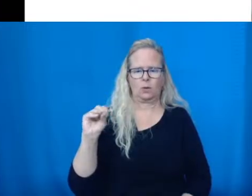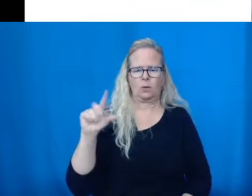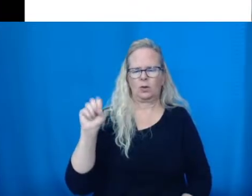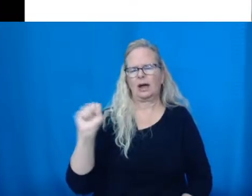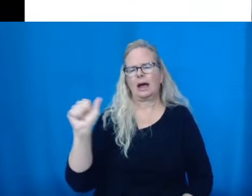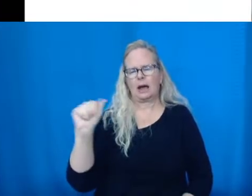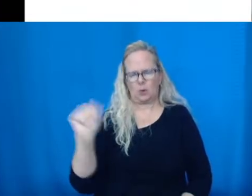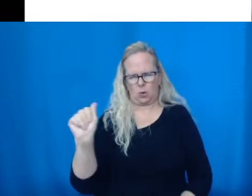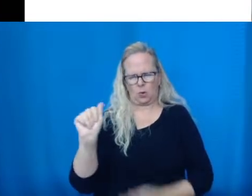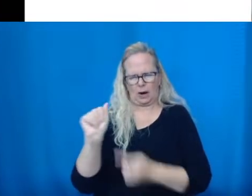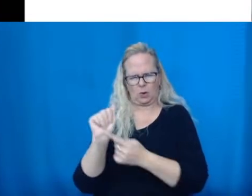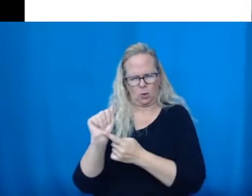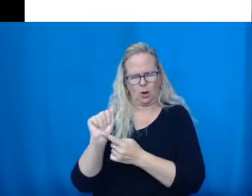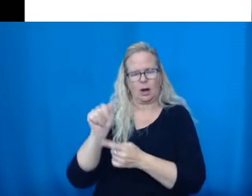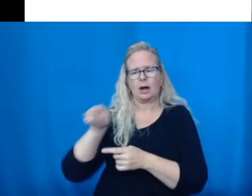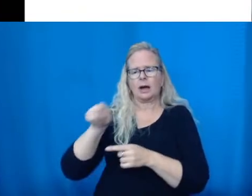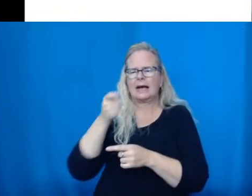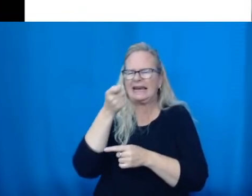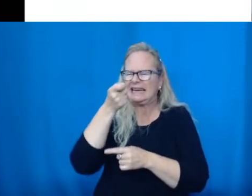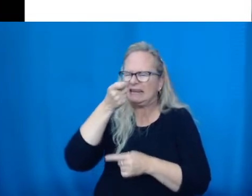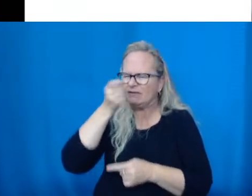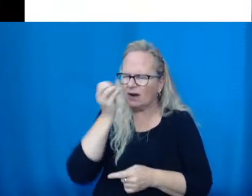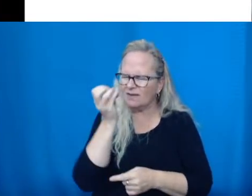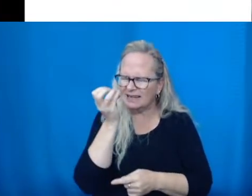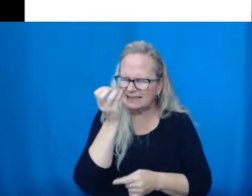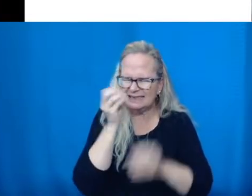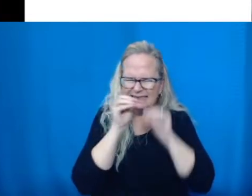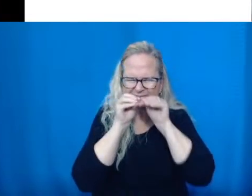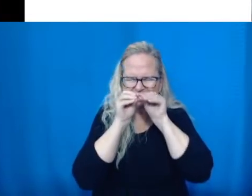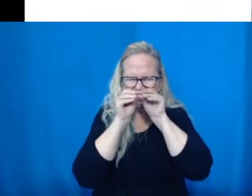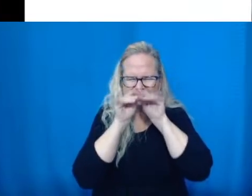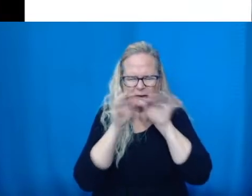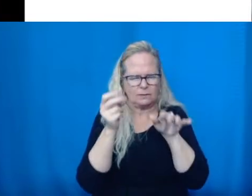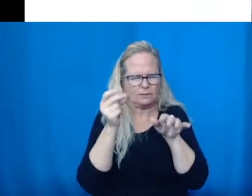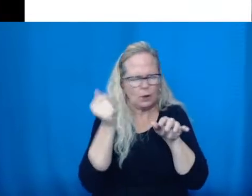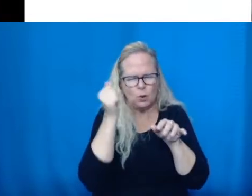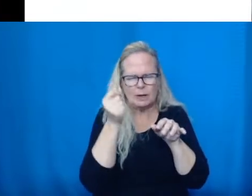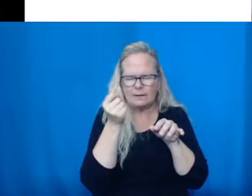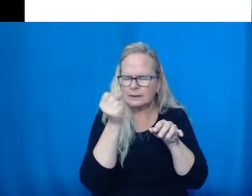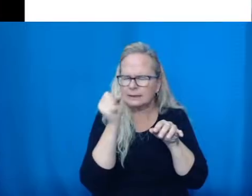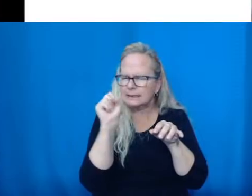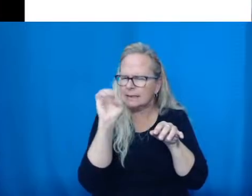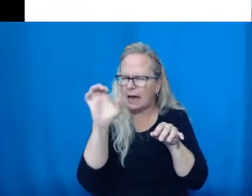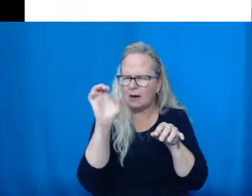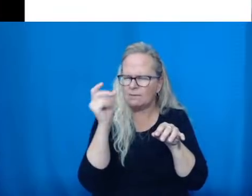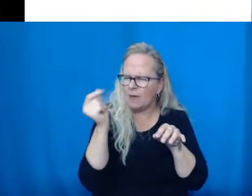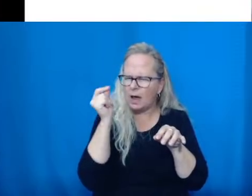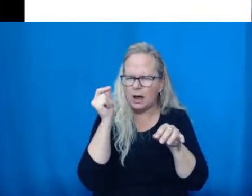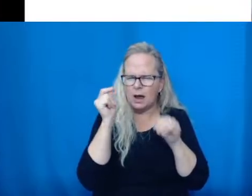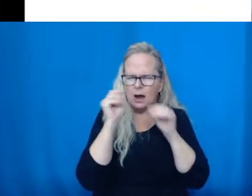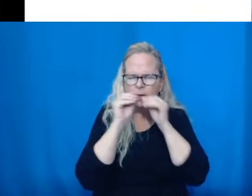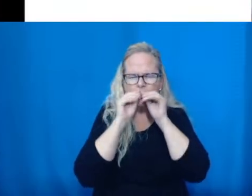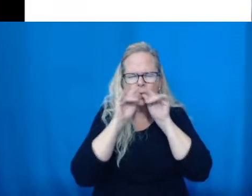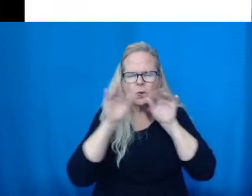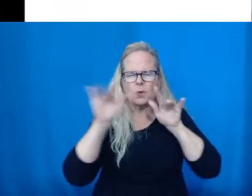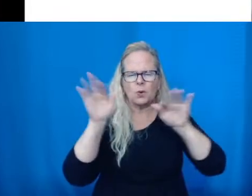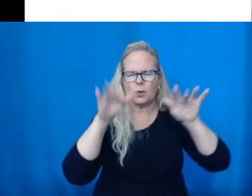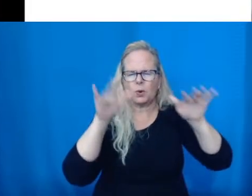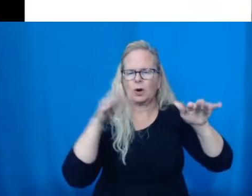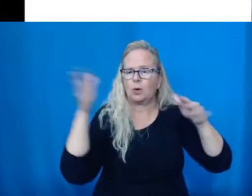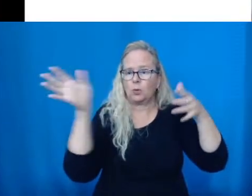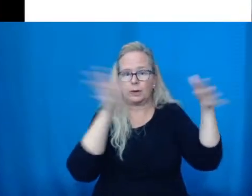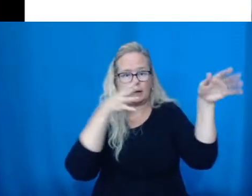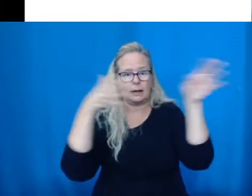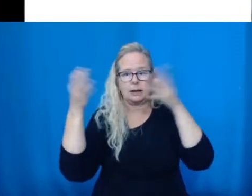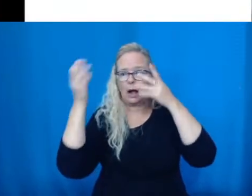by air currents, and they respond very quickly to changes in the wind or flow of air around them. And because they're smaller and much more nimble than